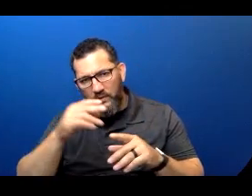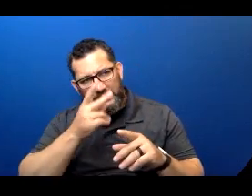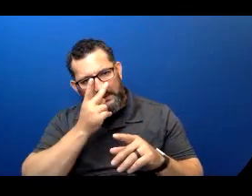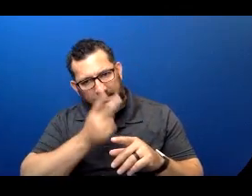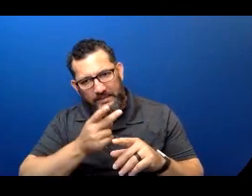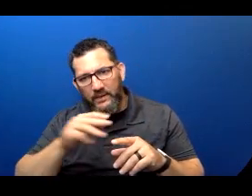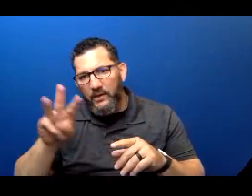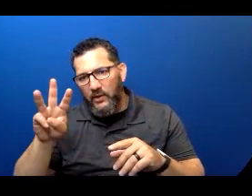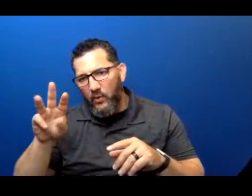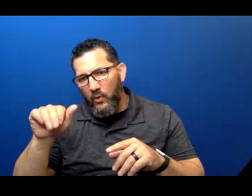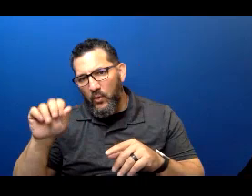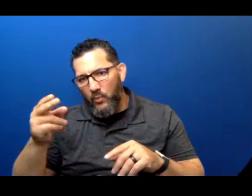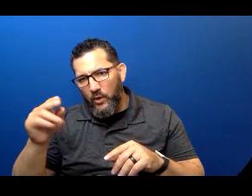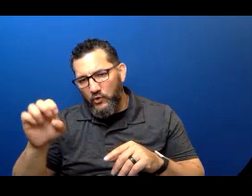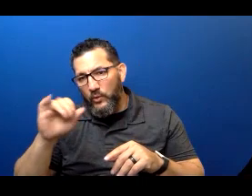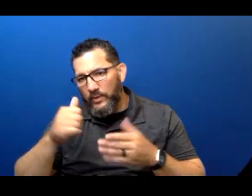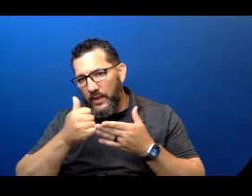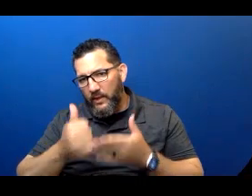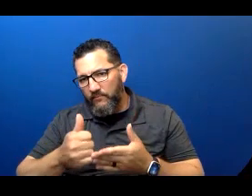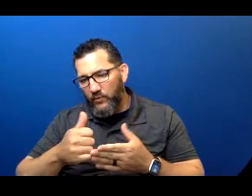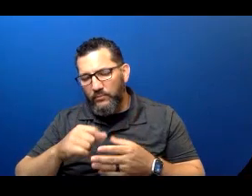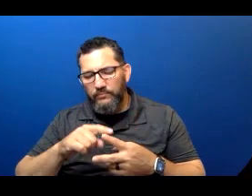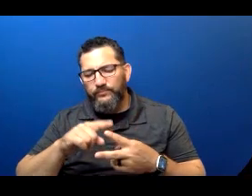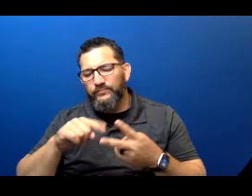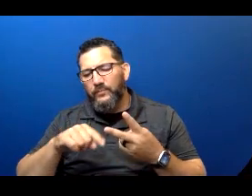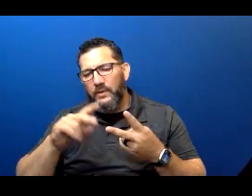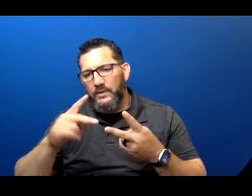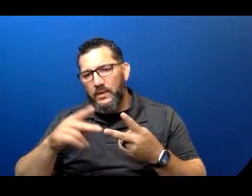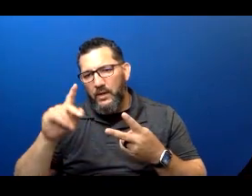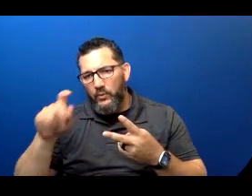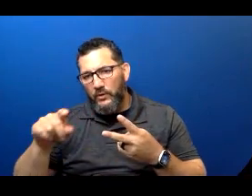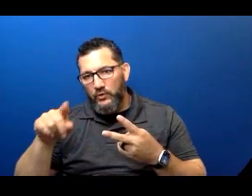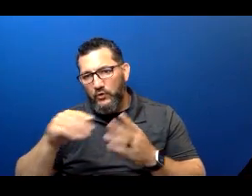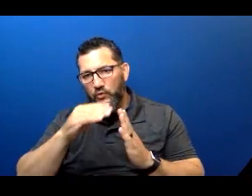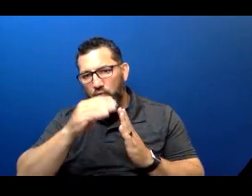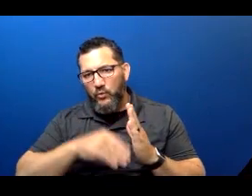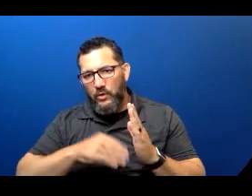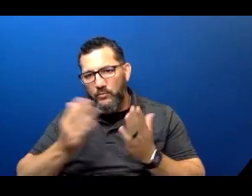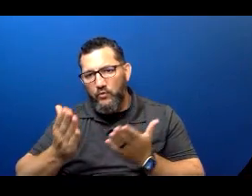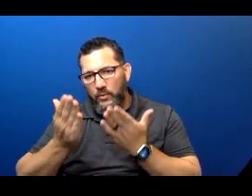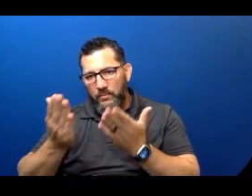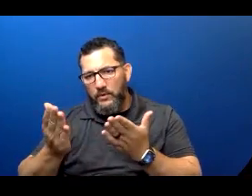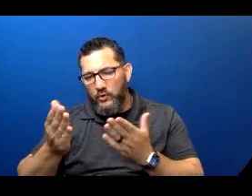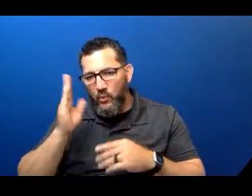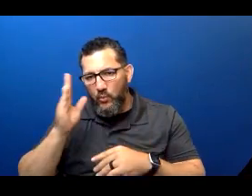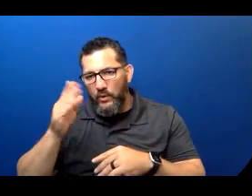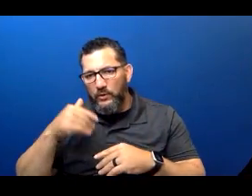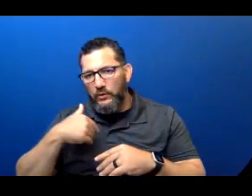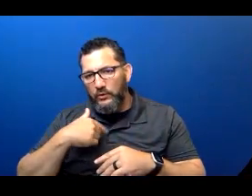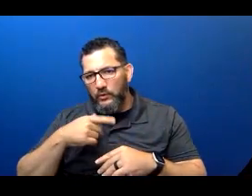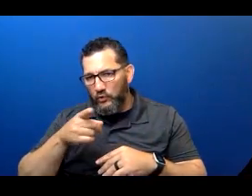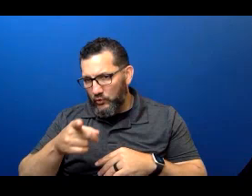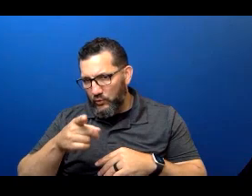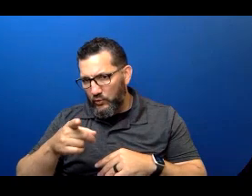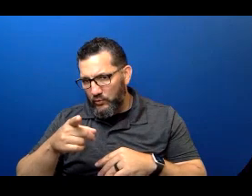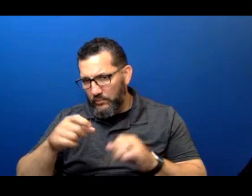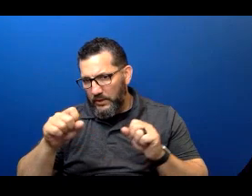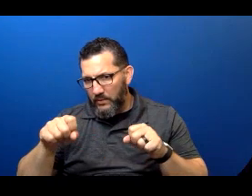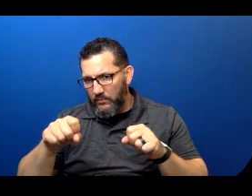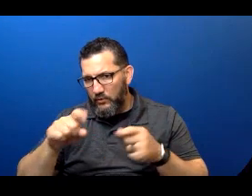helpful. And then the other, when you are writing up your recommendations, will you be able